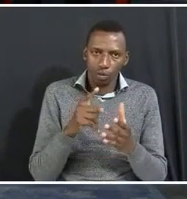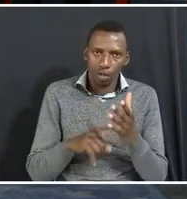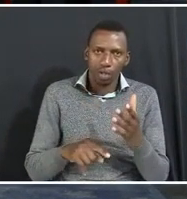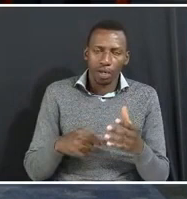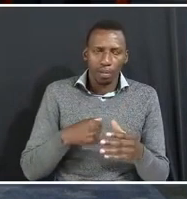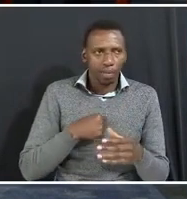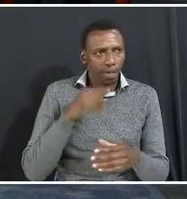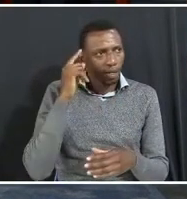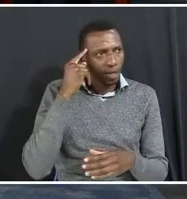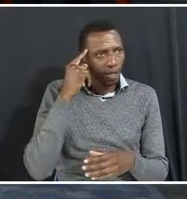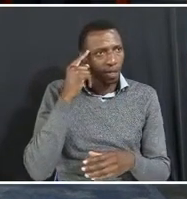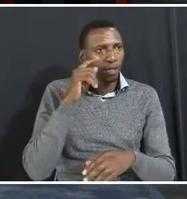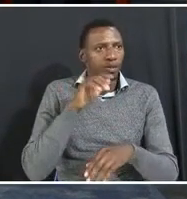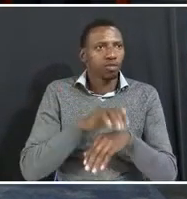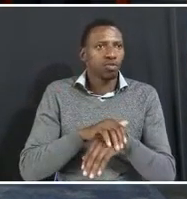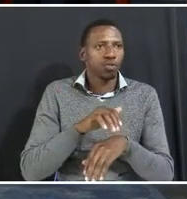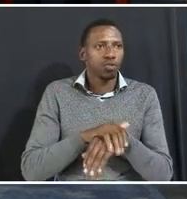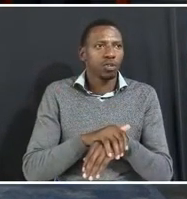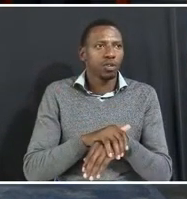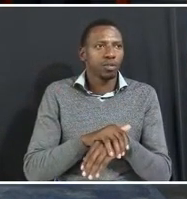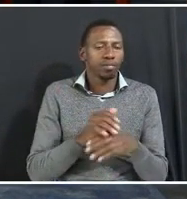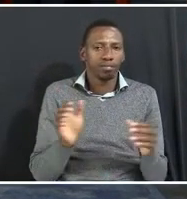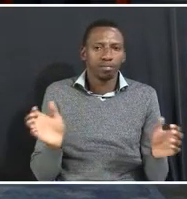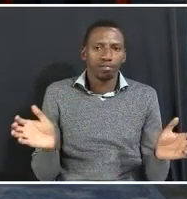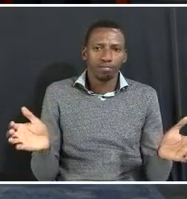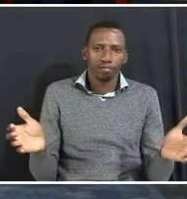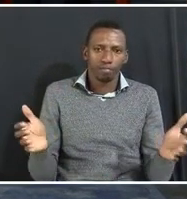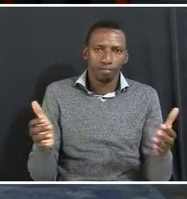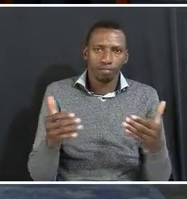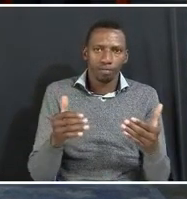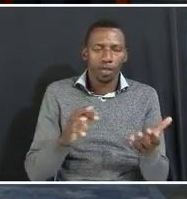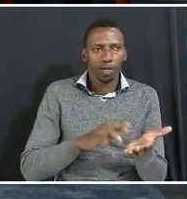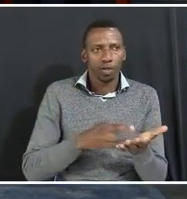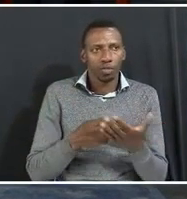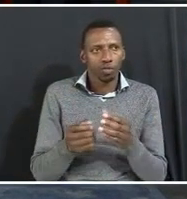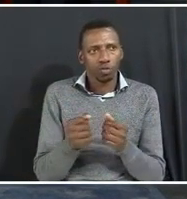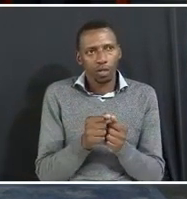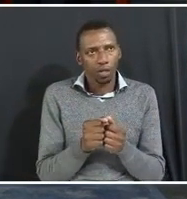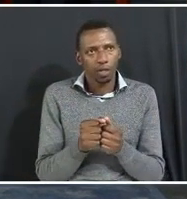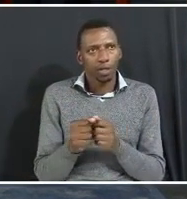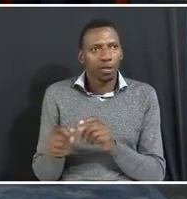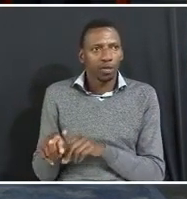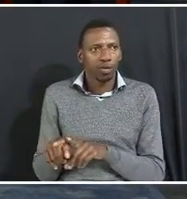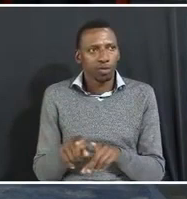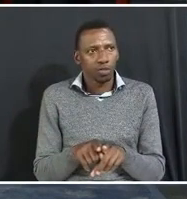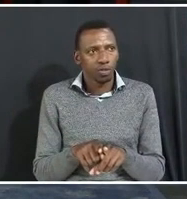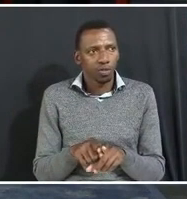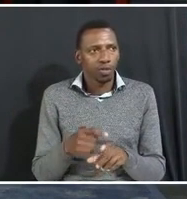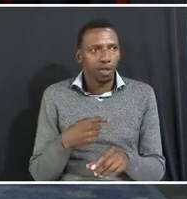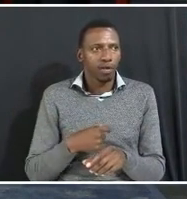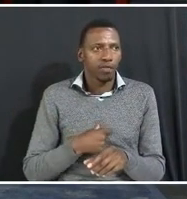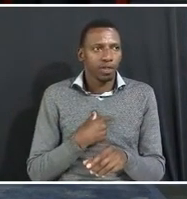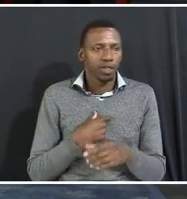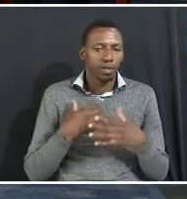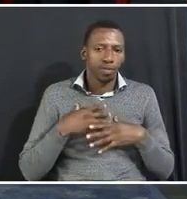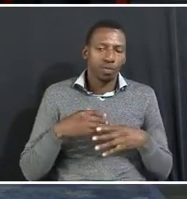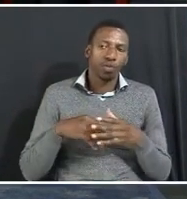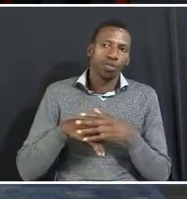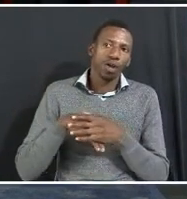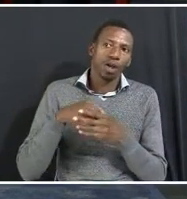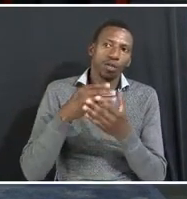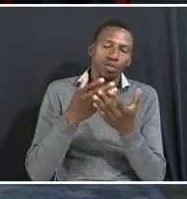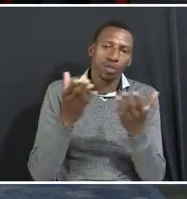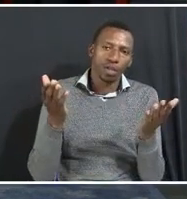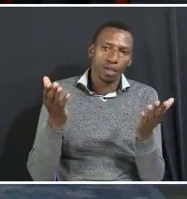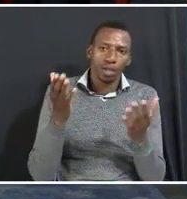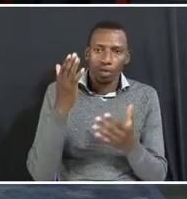good that we rally resources together and be able to also visit people outside there, because